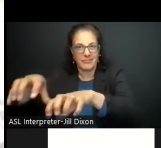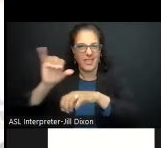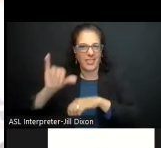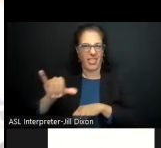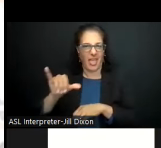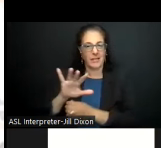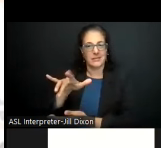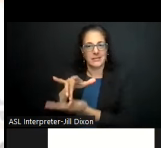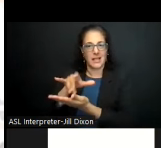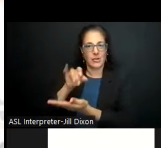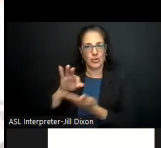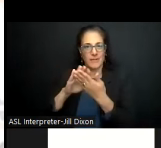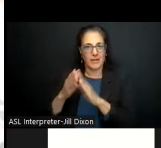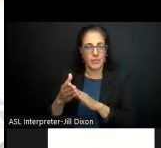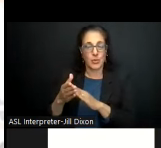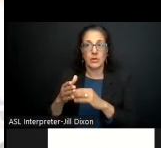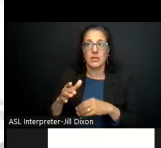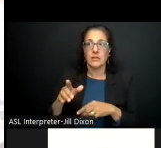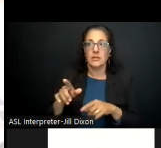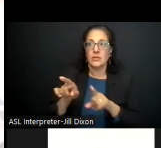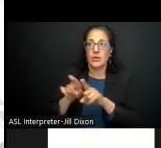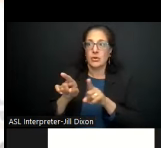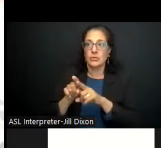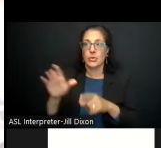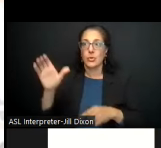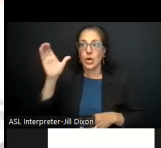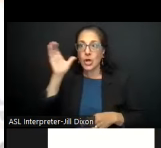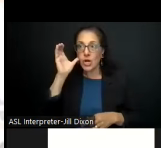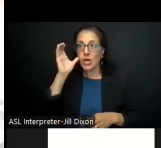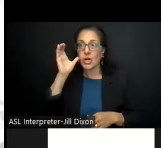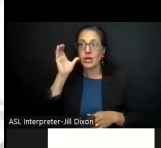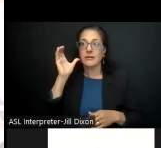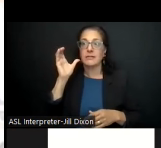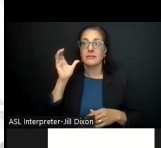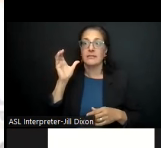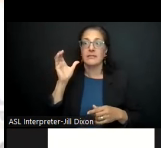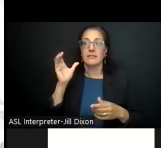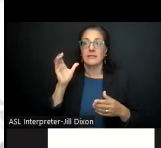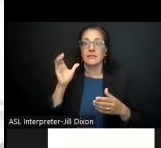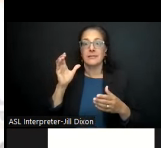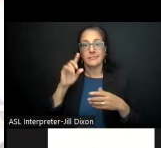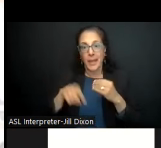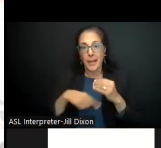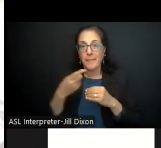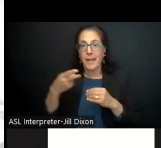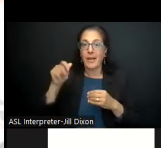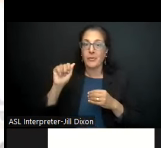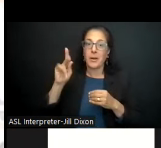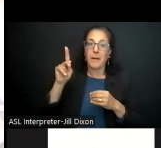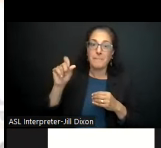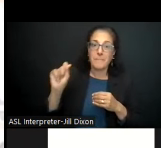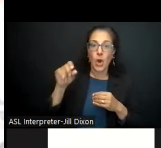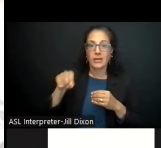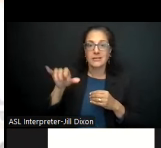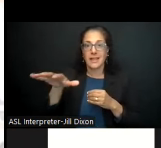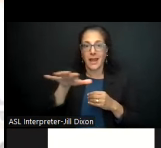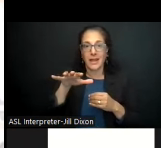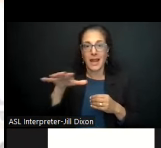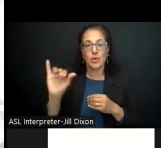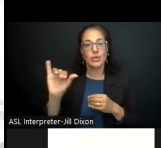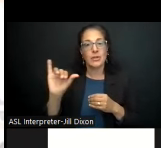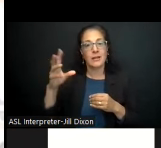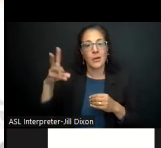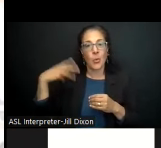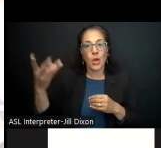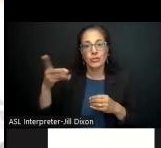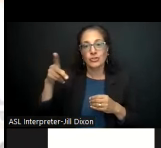center of the community. We also heard a lot about the importance of parks in this neighborhood, such as Washington